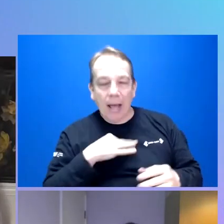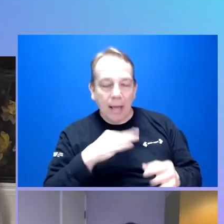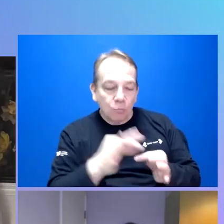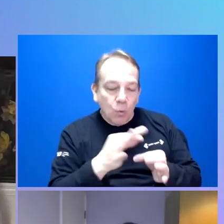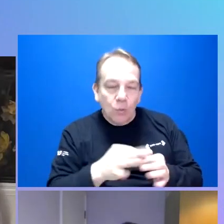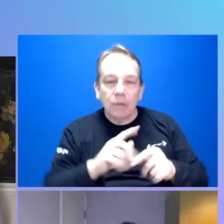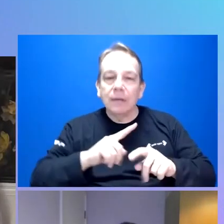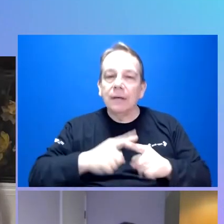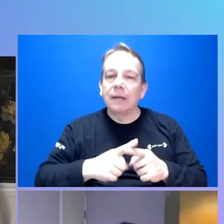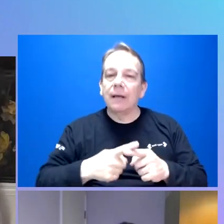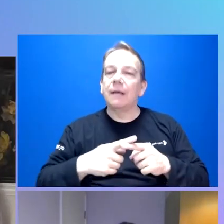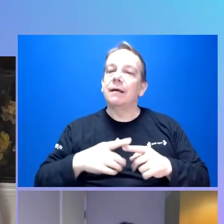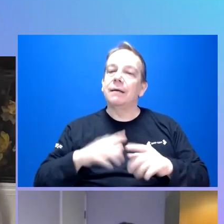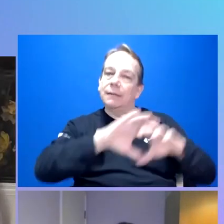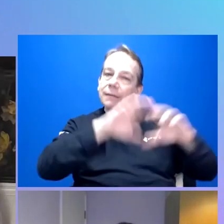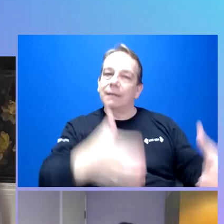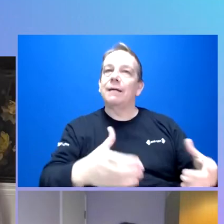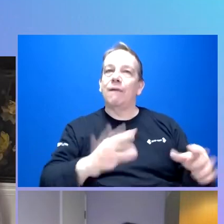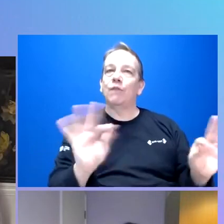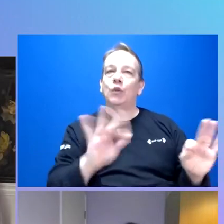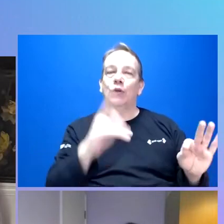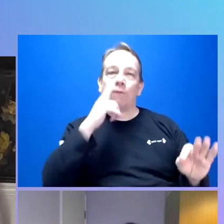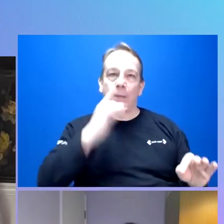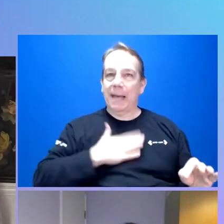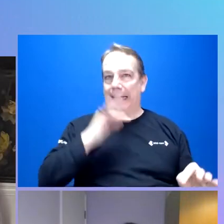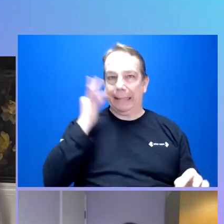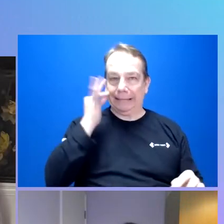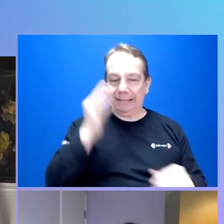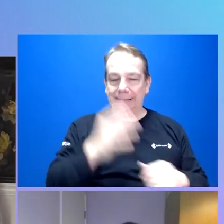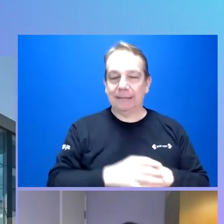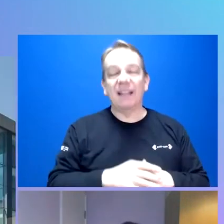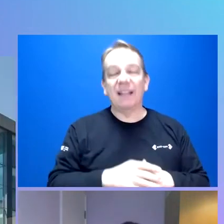which is a great summary of me as a person.